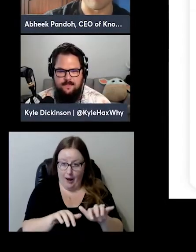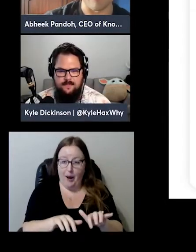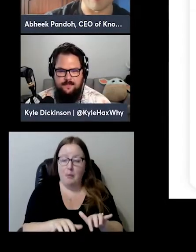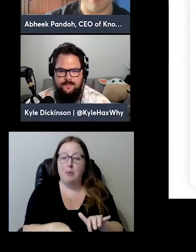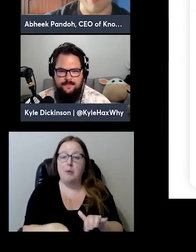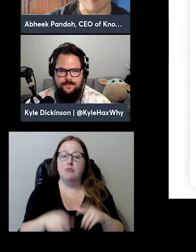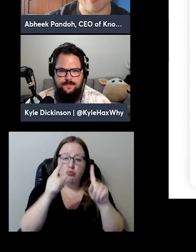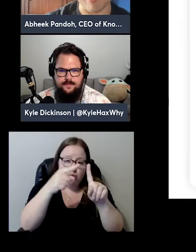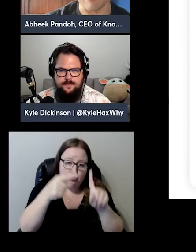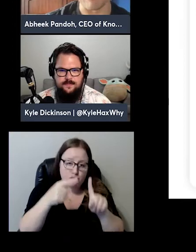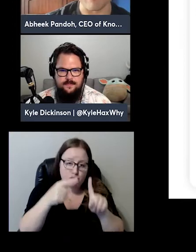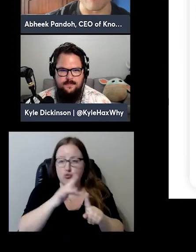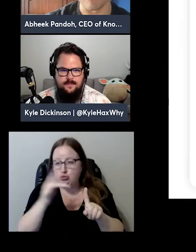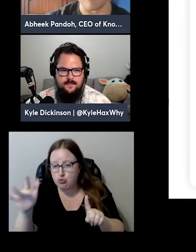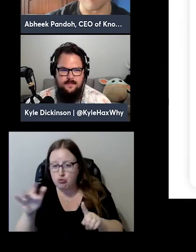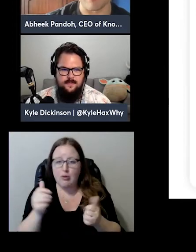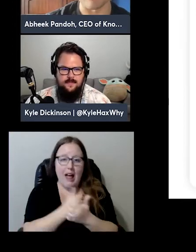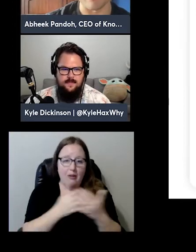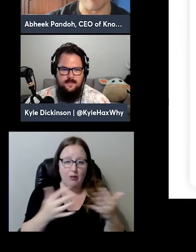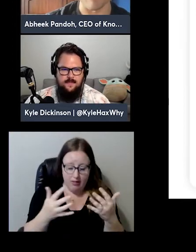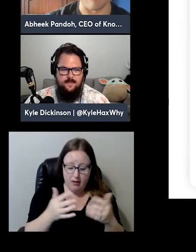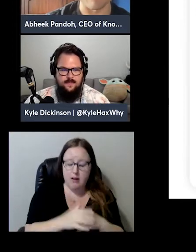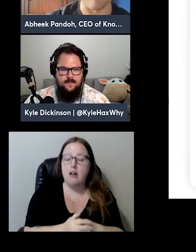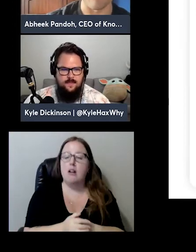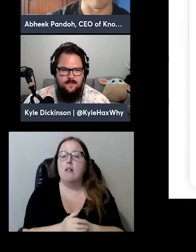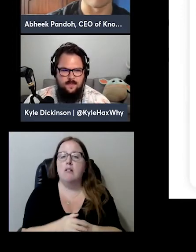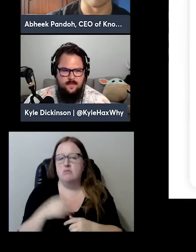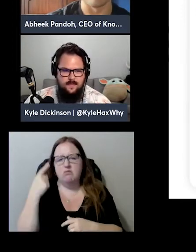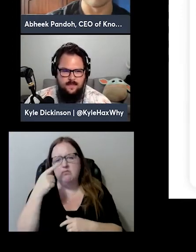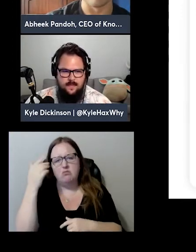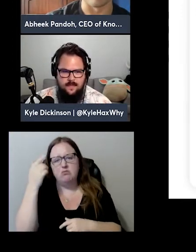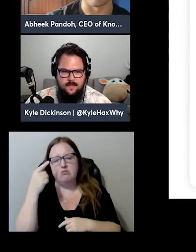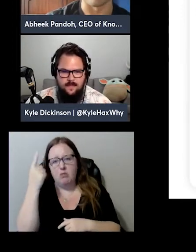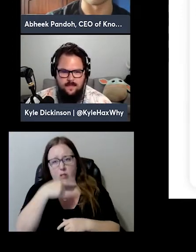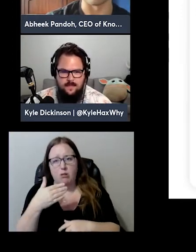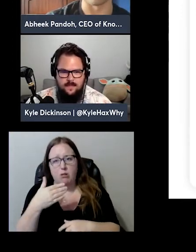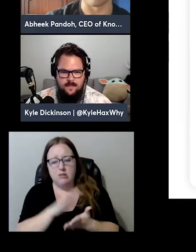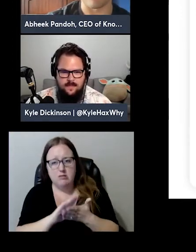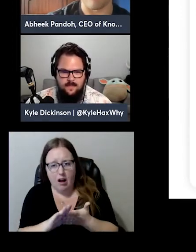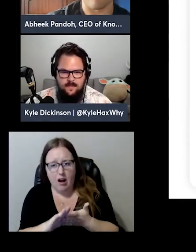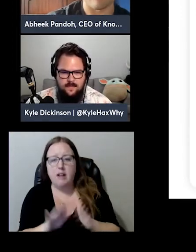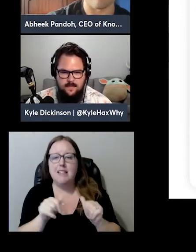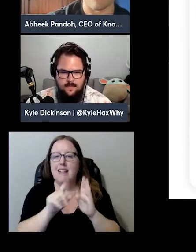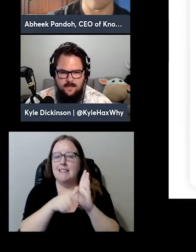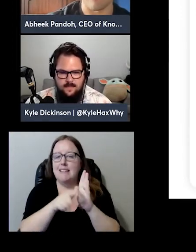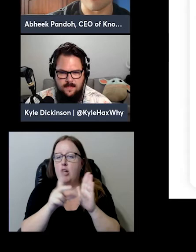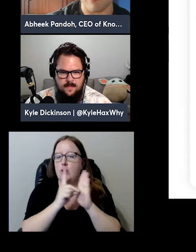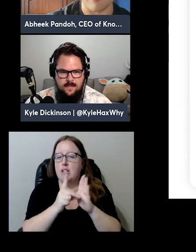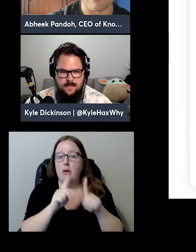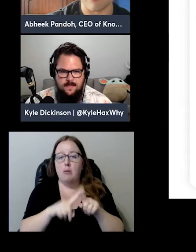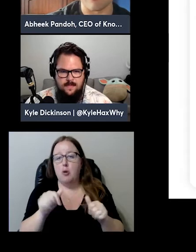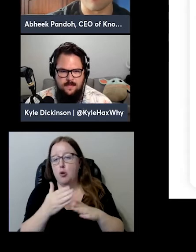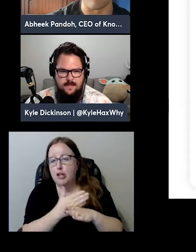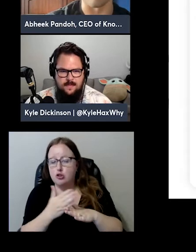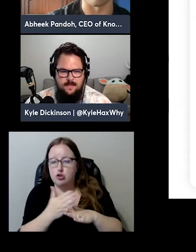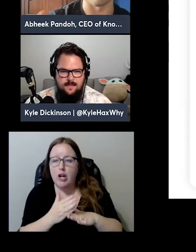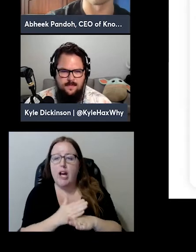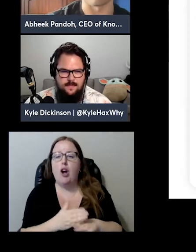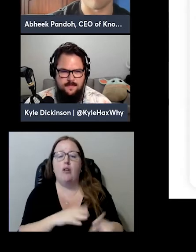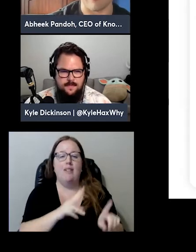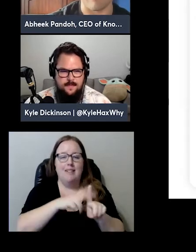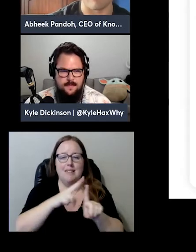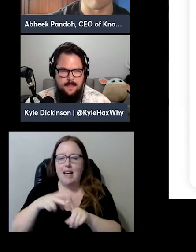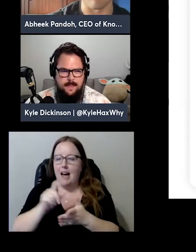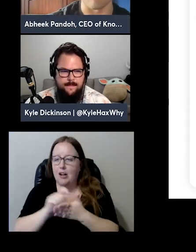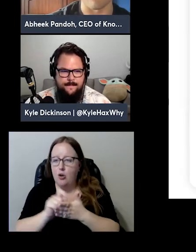the pretty notes come into play, in the later part of the demo. But essentially, you can share and find notes, right? So we want people